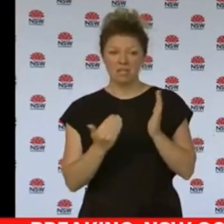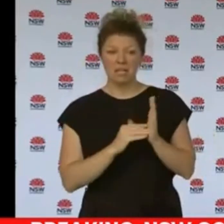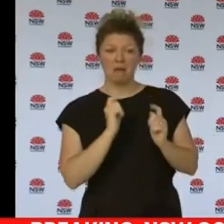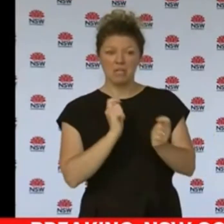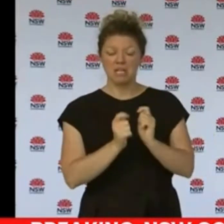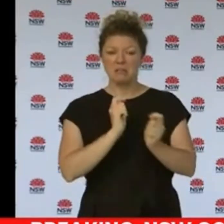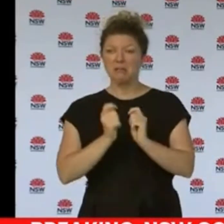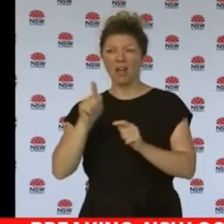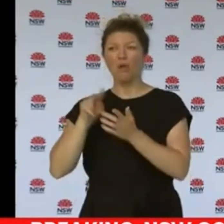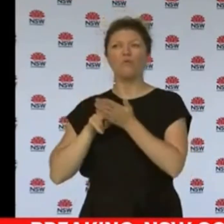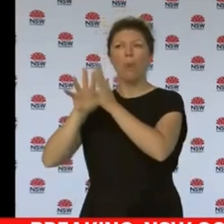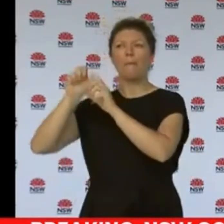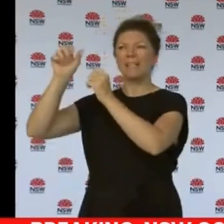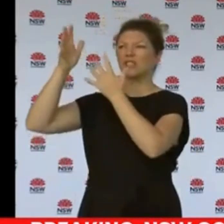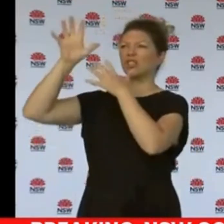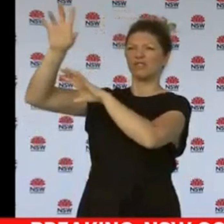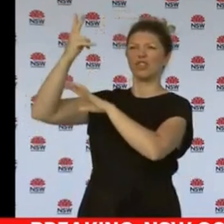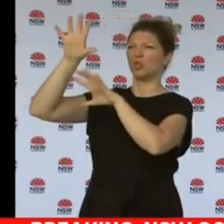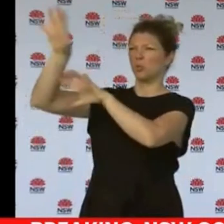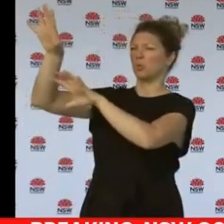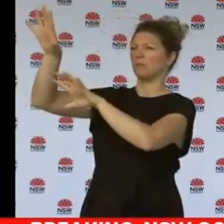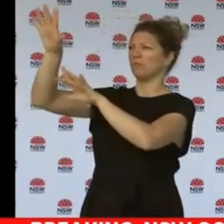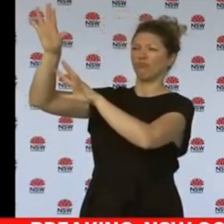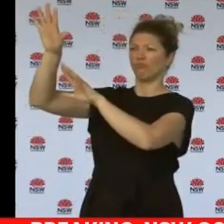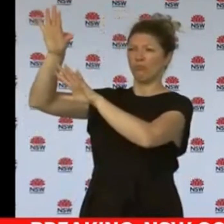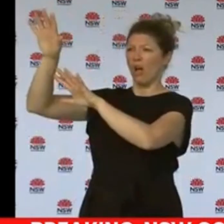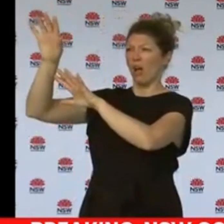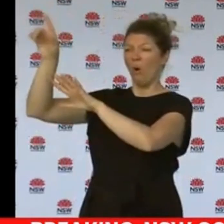that the testing rates in that northern zone and also the southern zone